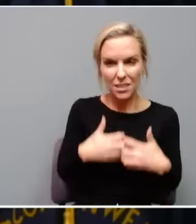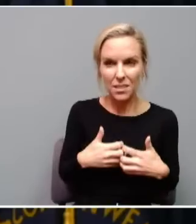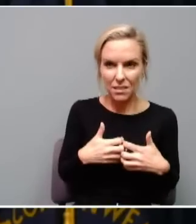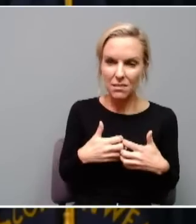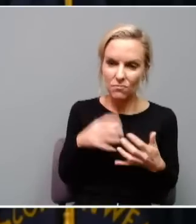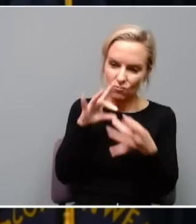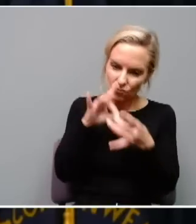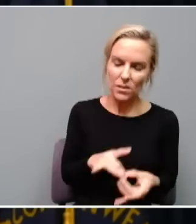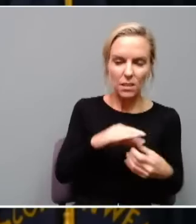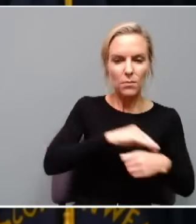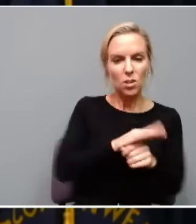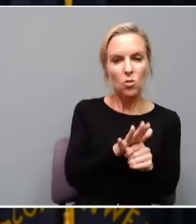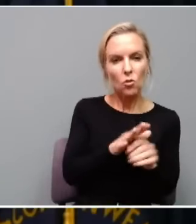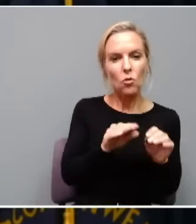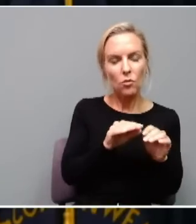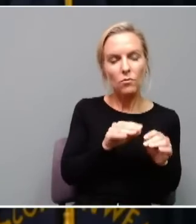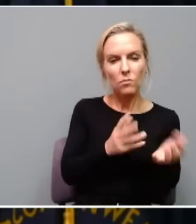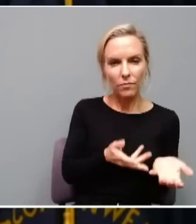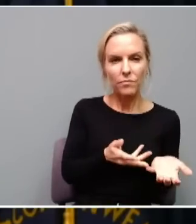here in the Commonwealth.